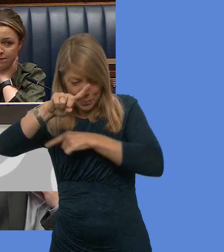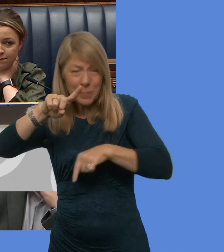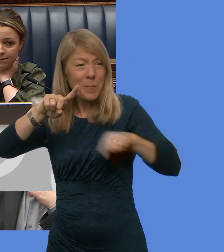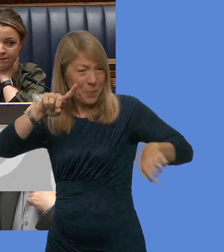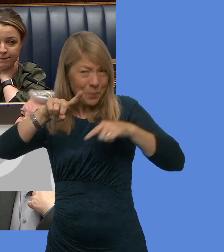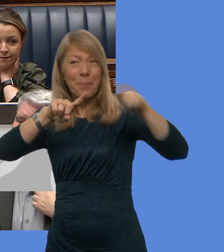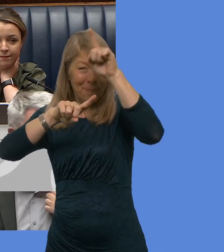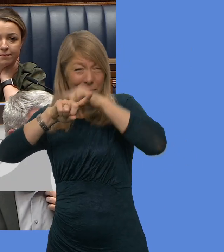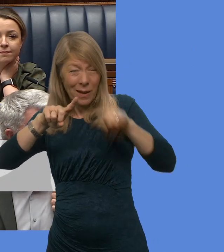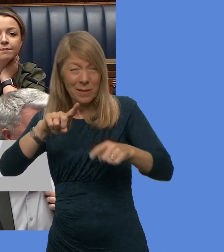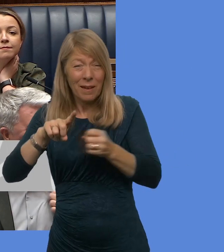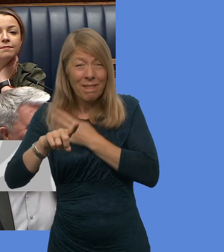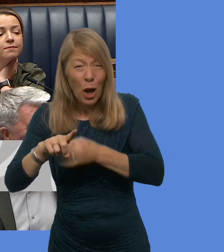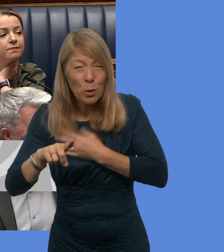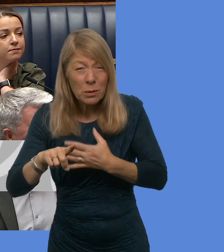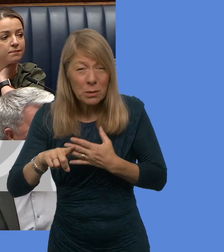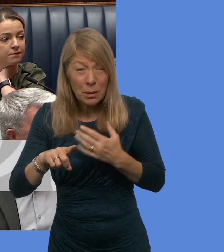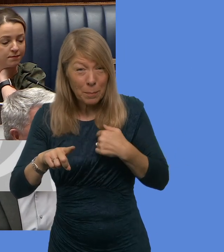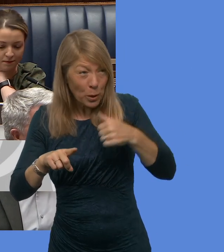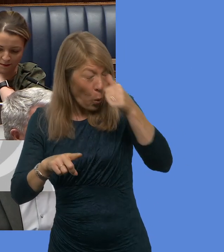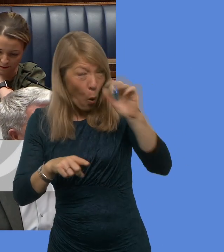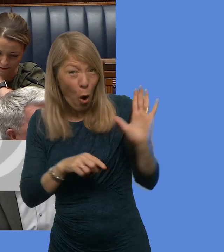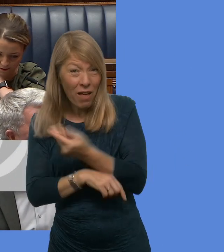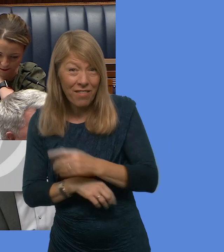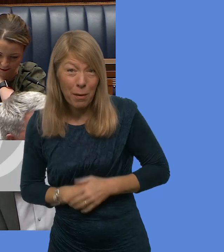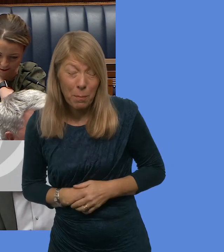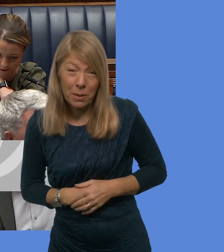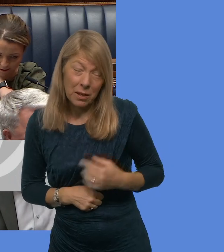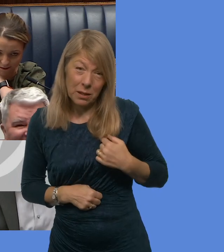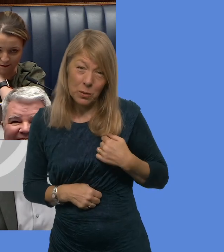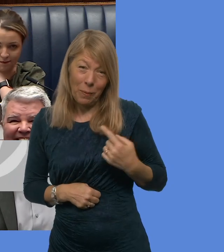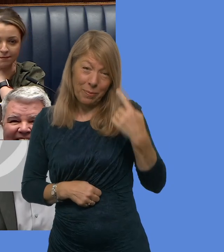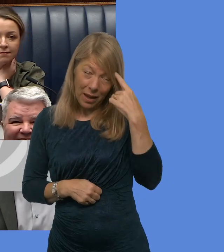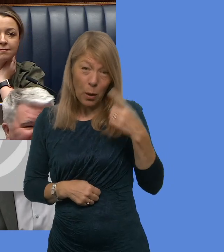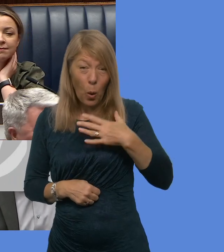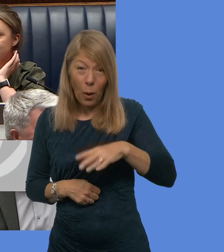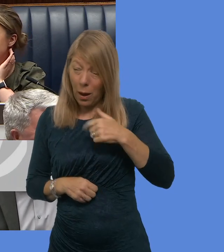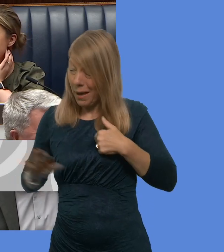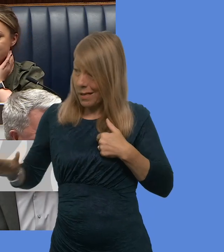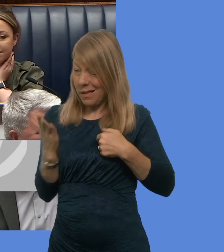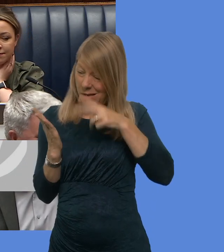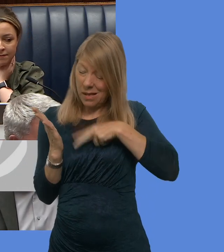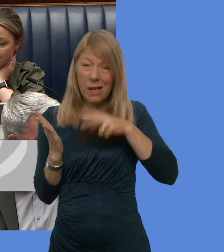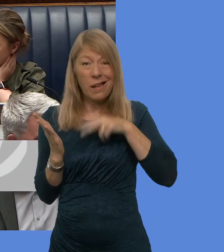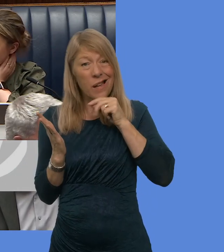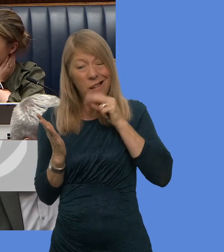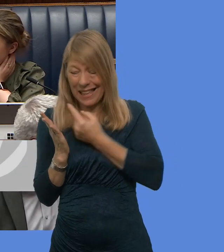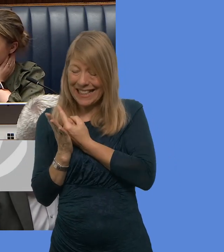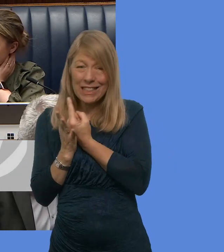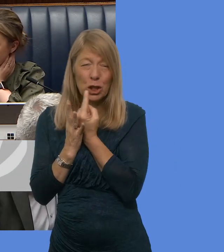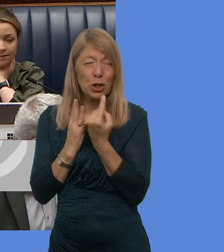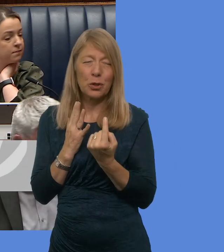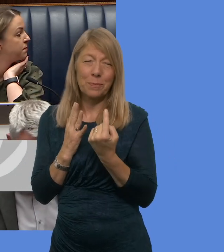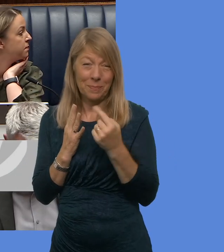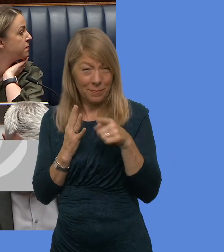sure how much I test the patience of the speaker. But I'm more than happy to get the